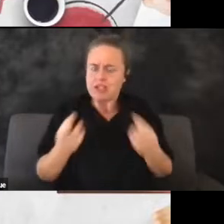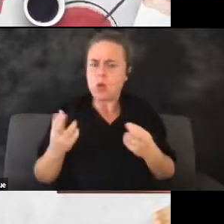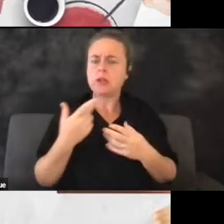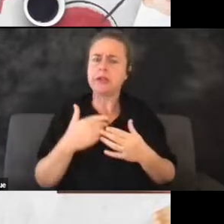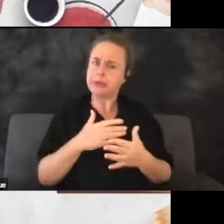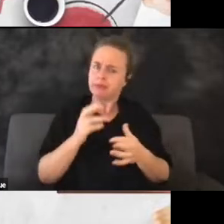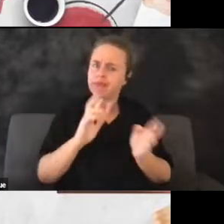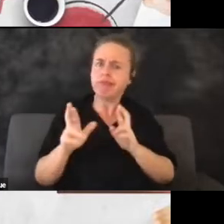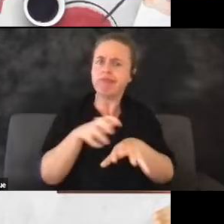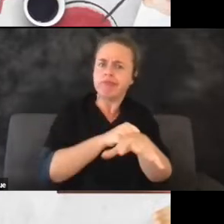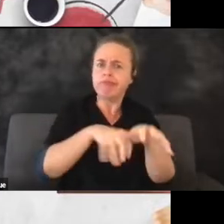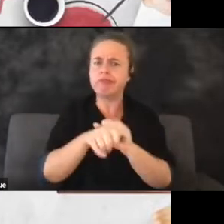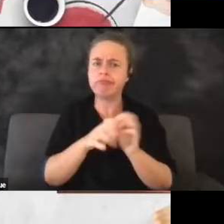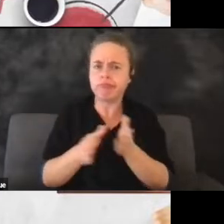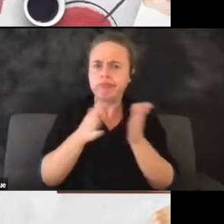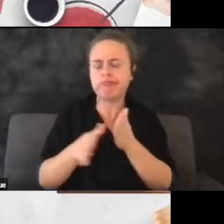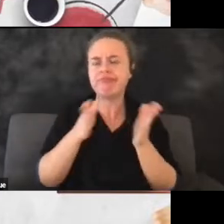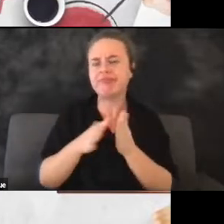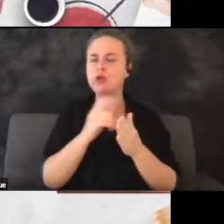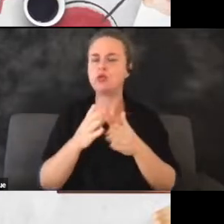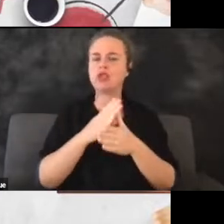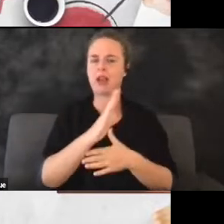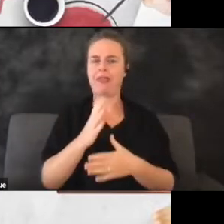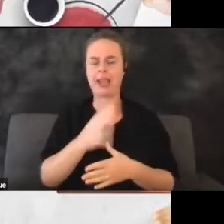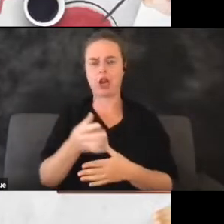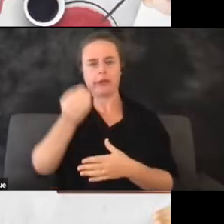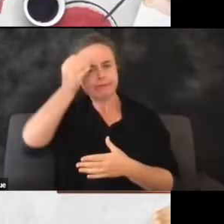today and sharing their expertise and perspectives.